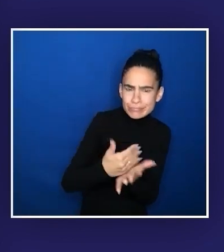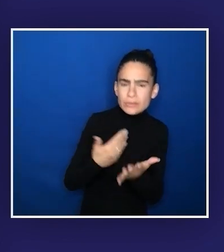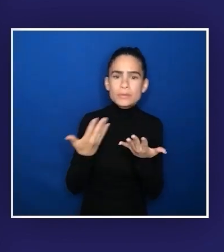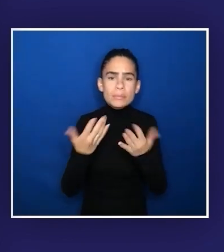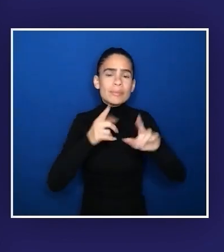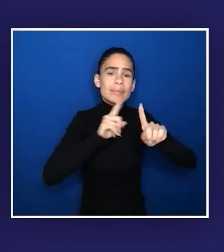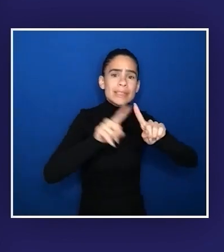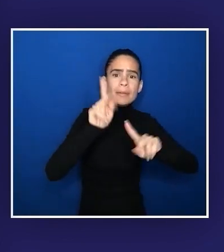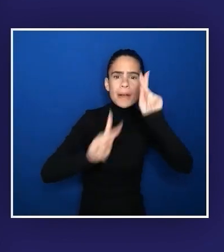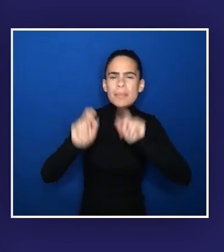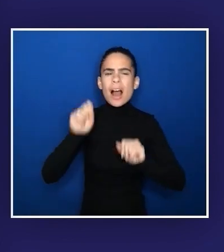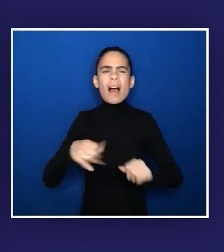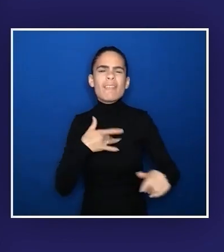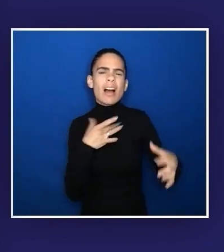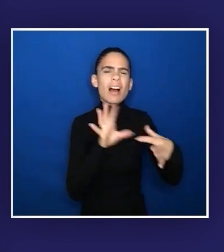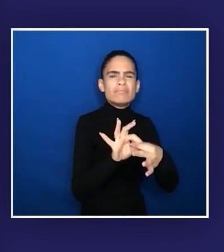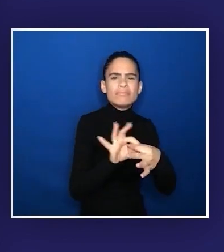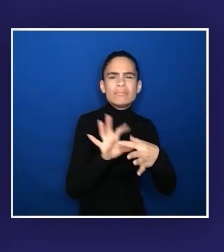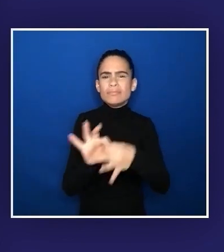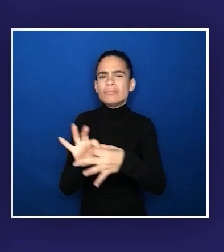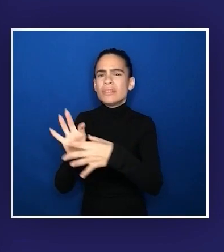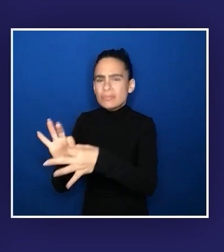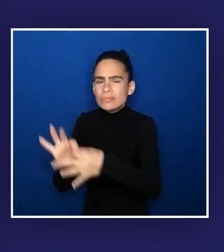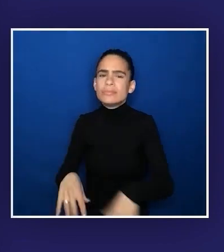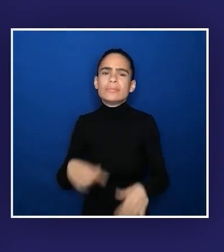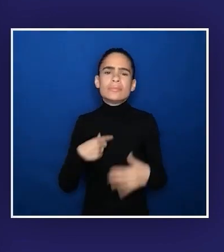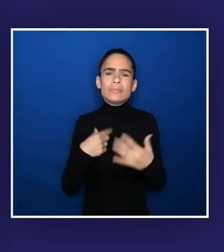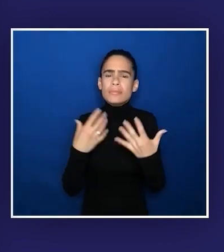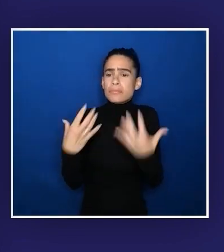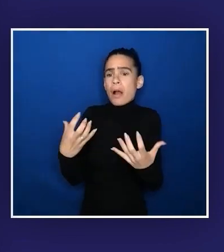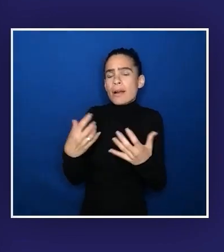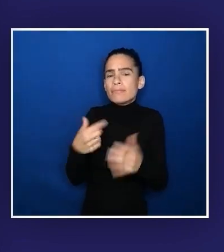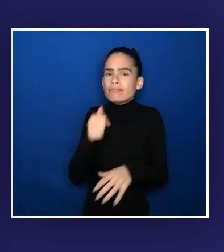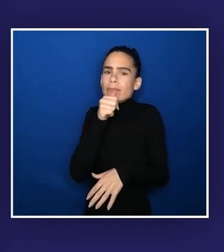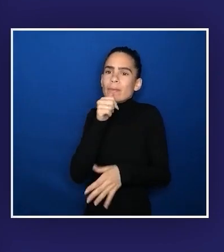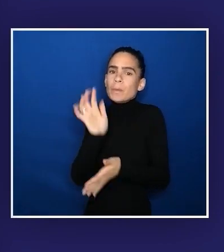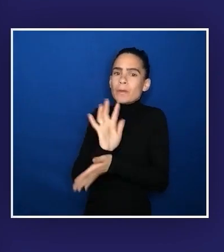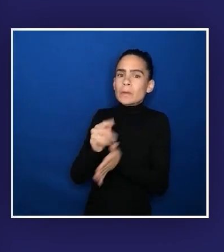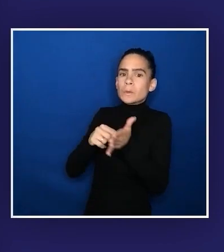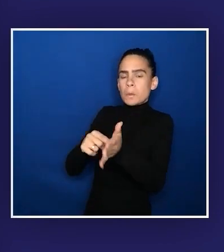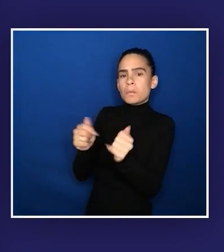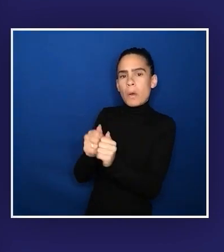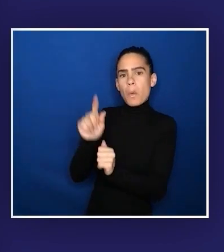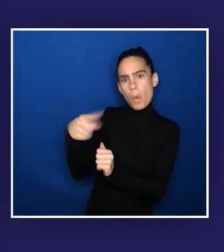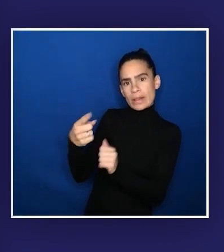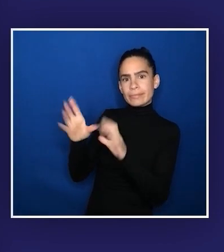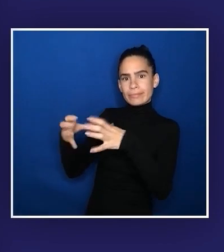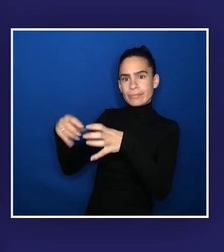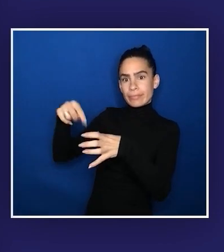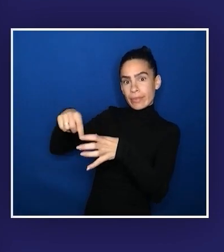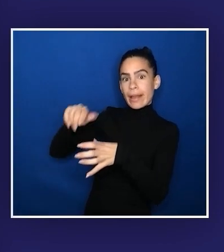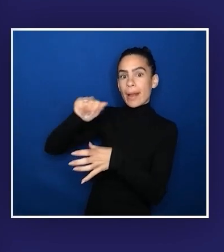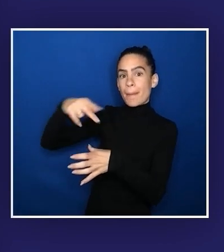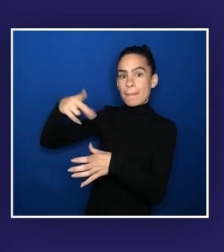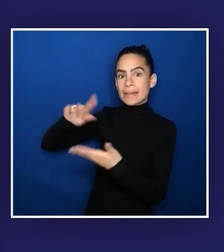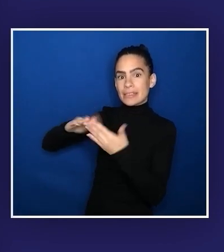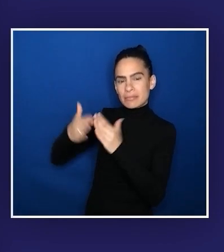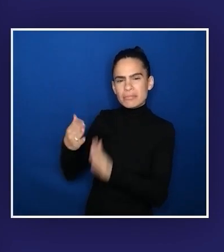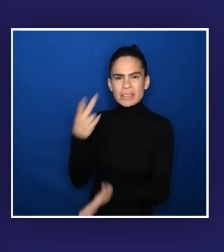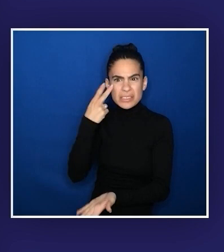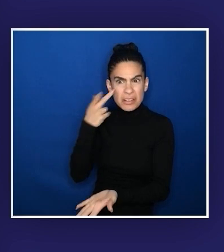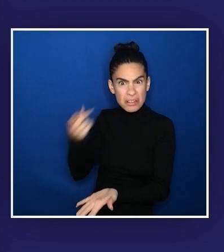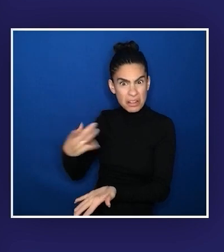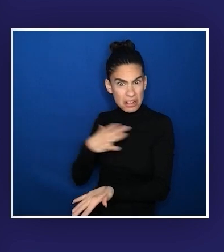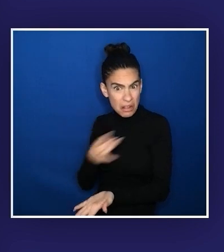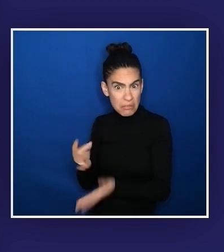different experiences can bring authenticity to it and it will resonate in different ways. So what I wanted to do is have like a closed screening with AAPD